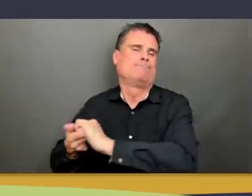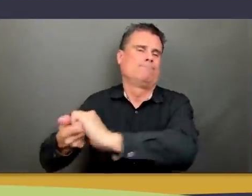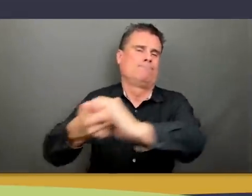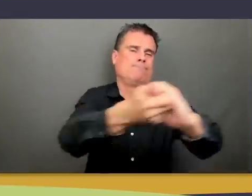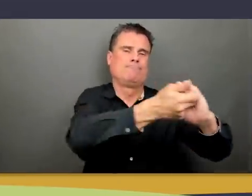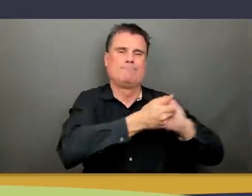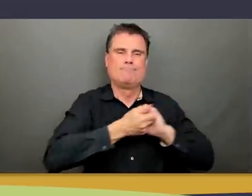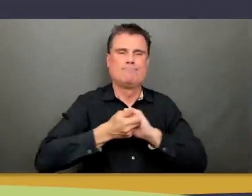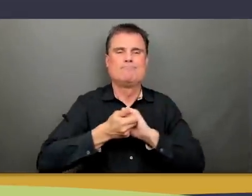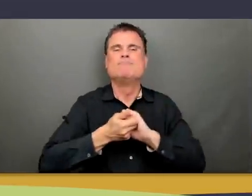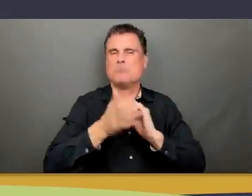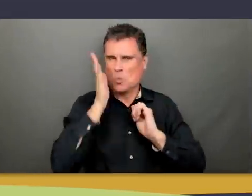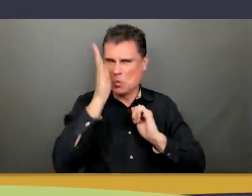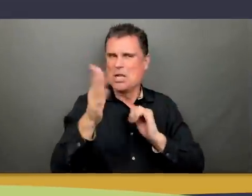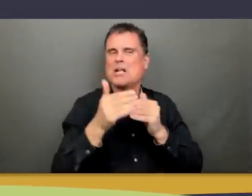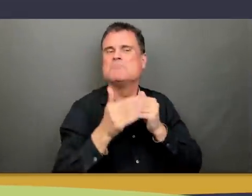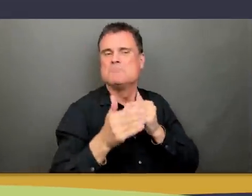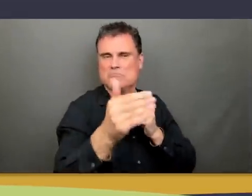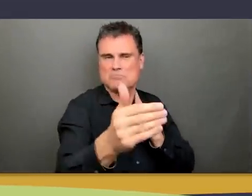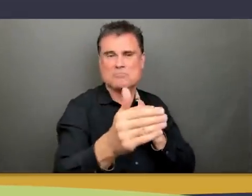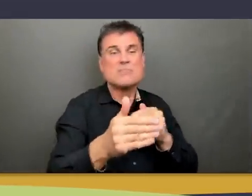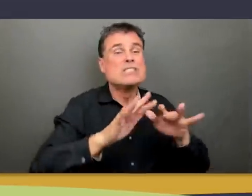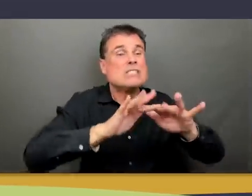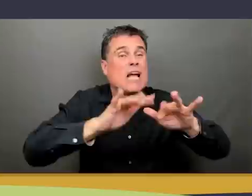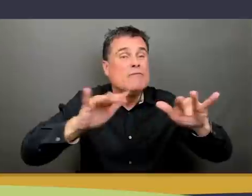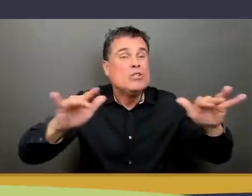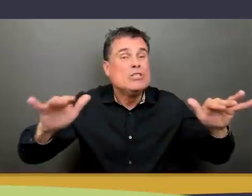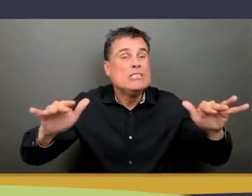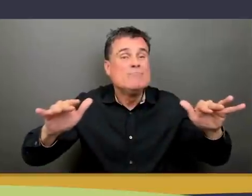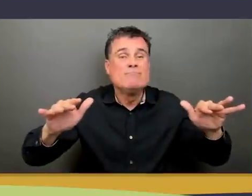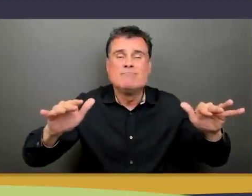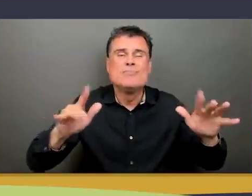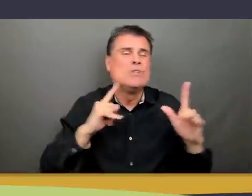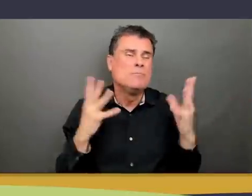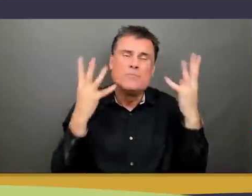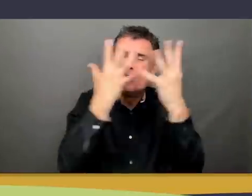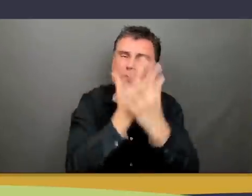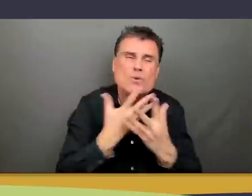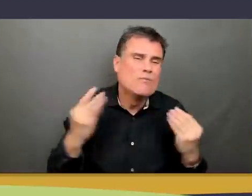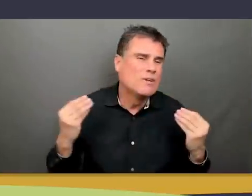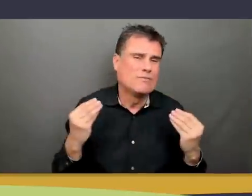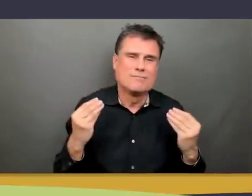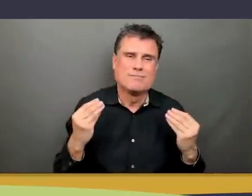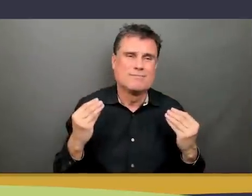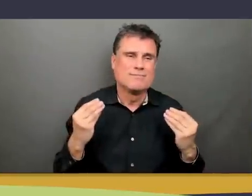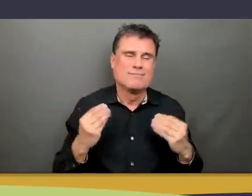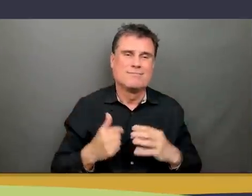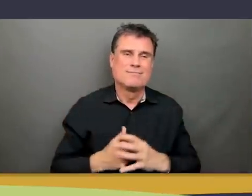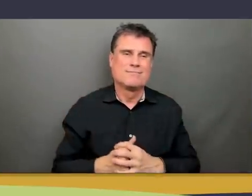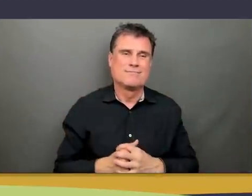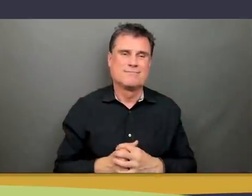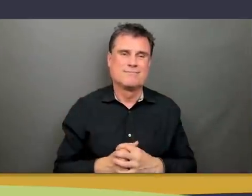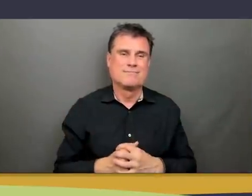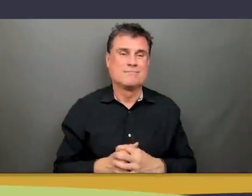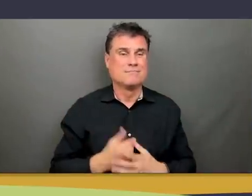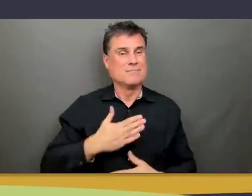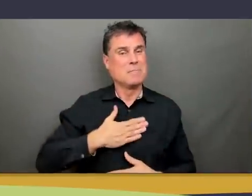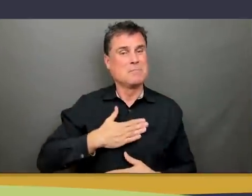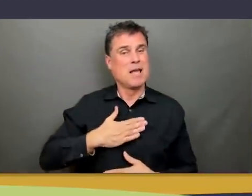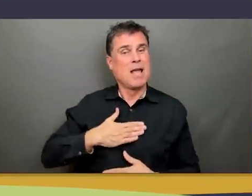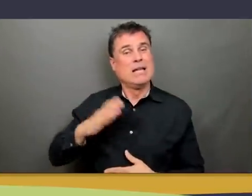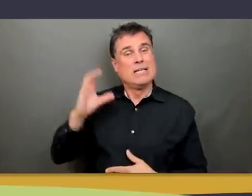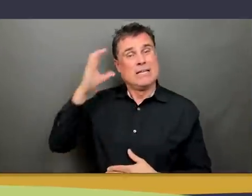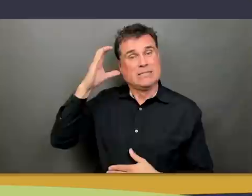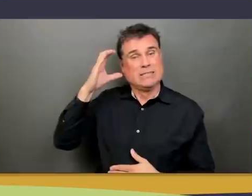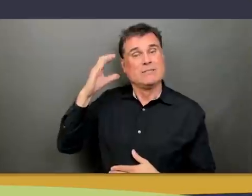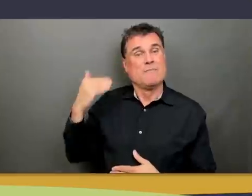from them. It doesn't matter where we are. There was a program from Fine Arts where my cousin used to go to school. They had